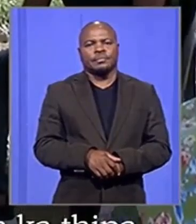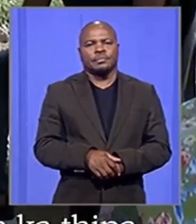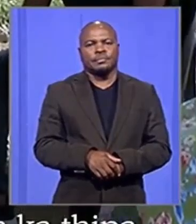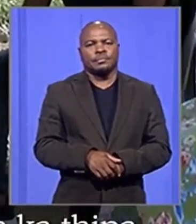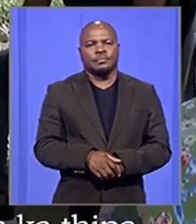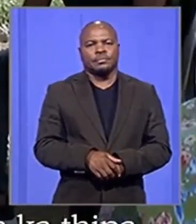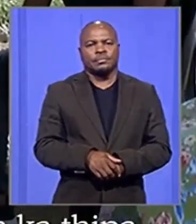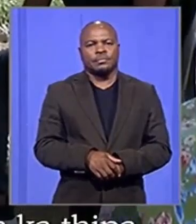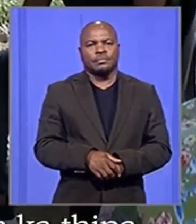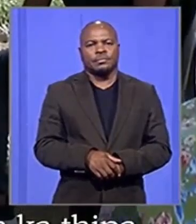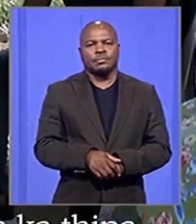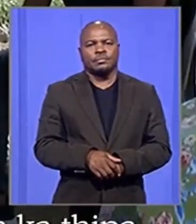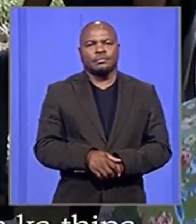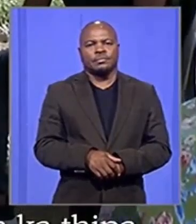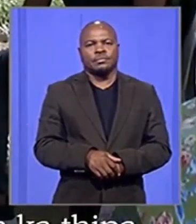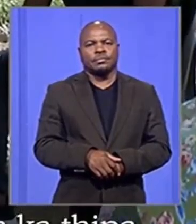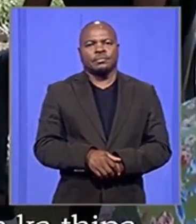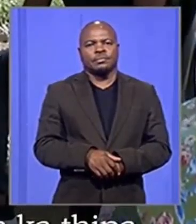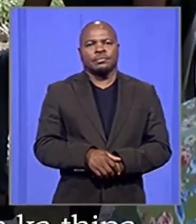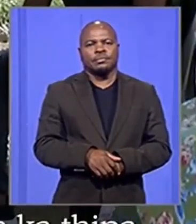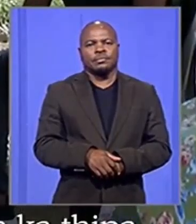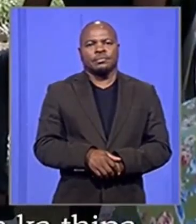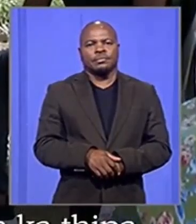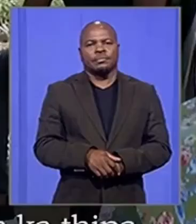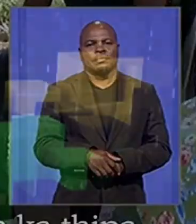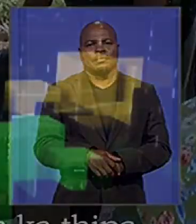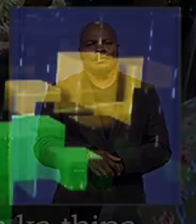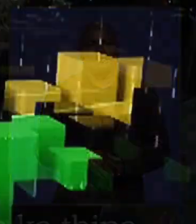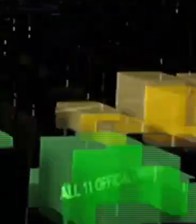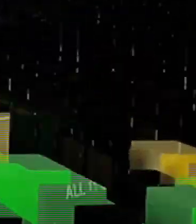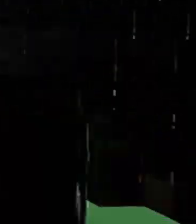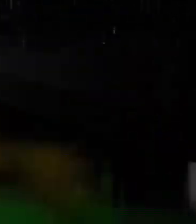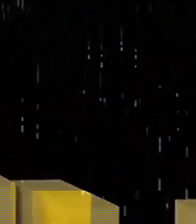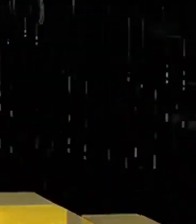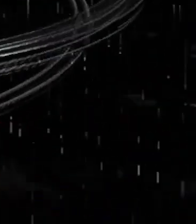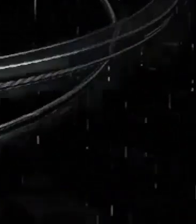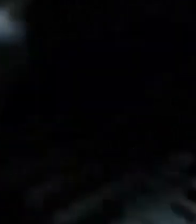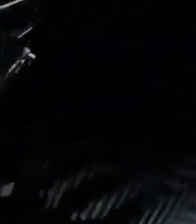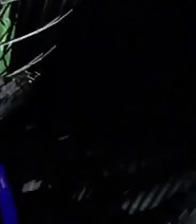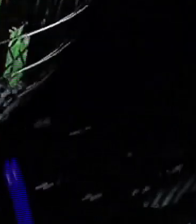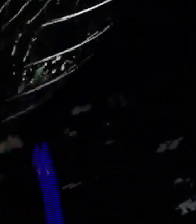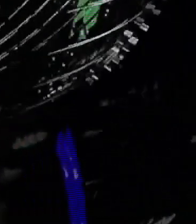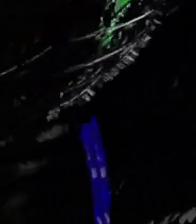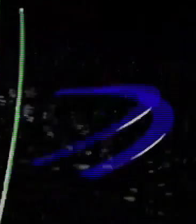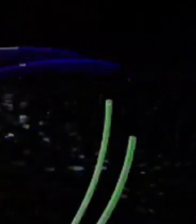SABC, Mulamula, ka ntlenyana ga Malamulele.